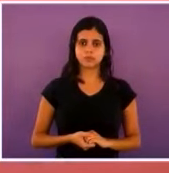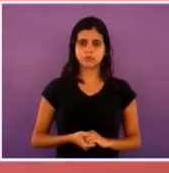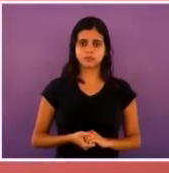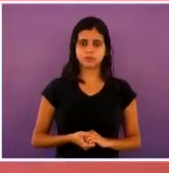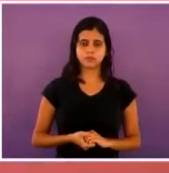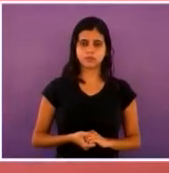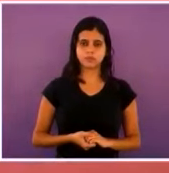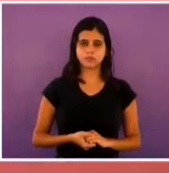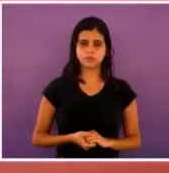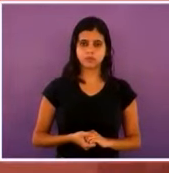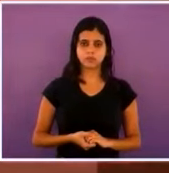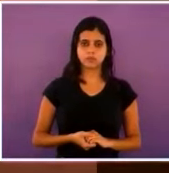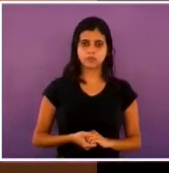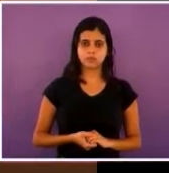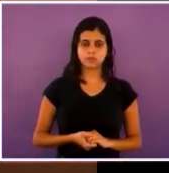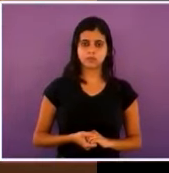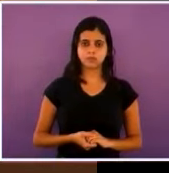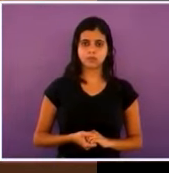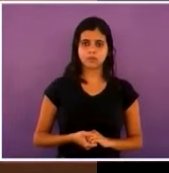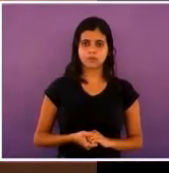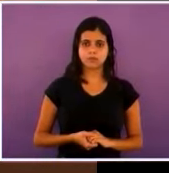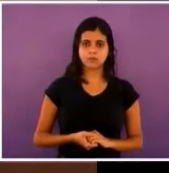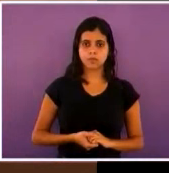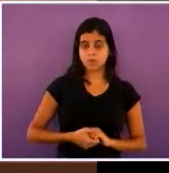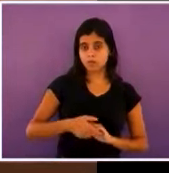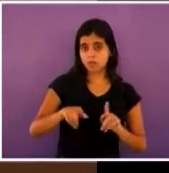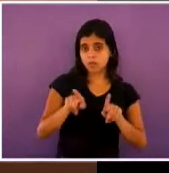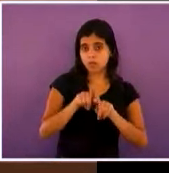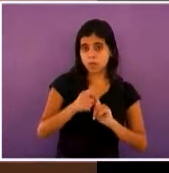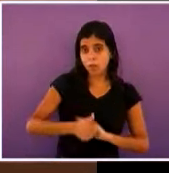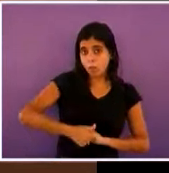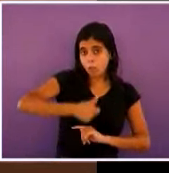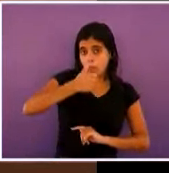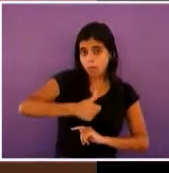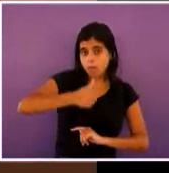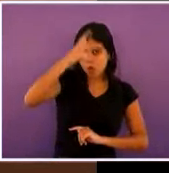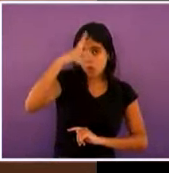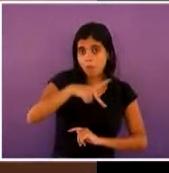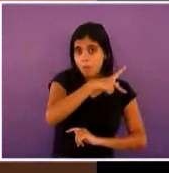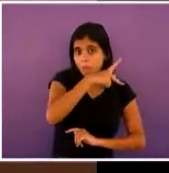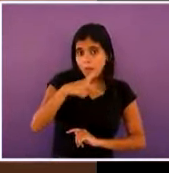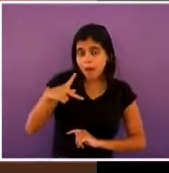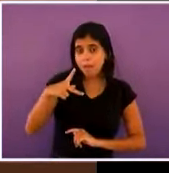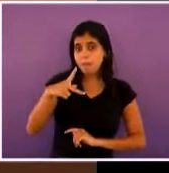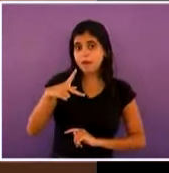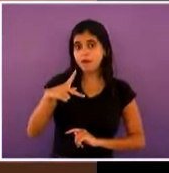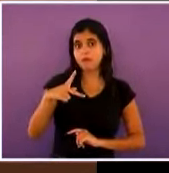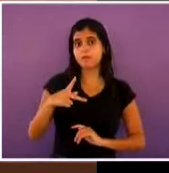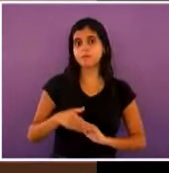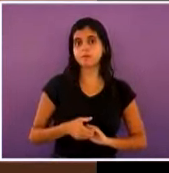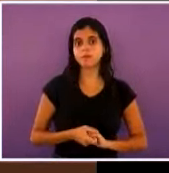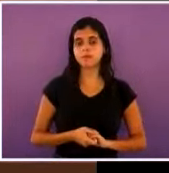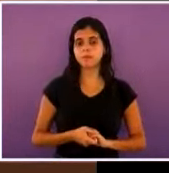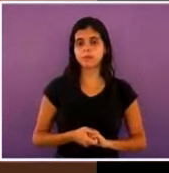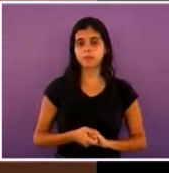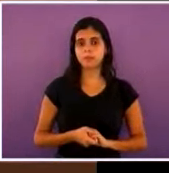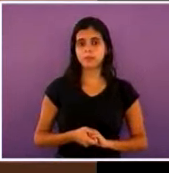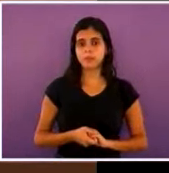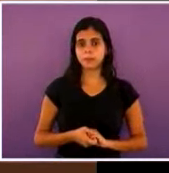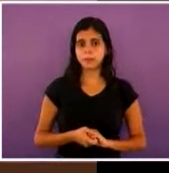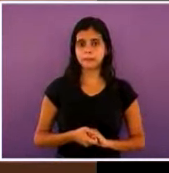Pope. Segundo, foi o primeiro Papa latino-americano. For almost 2,000